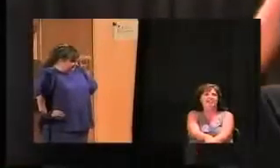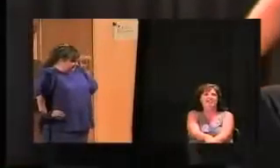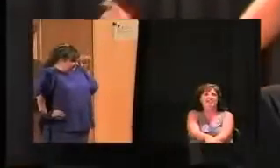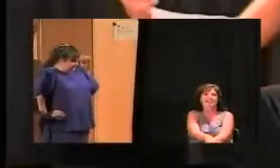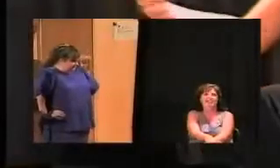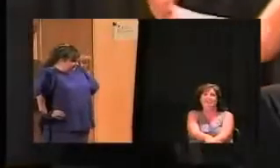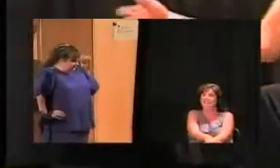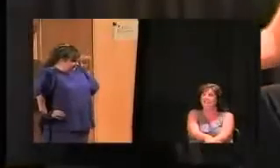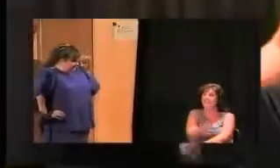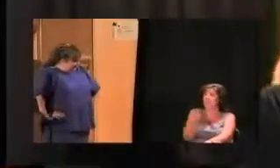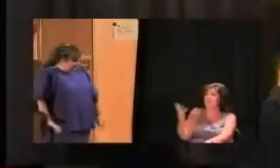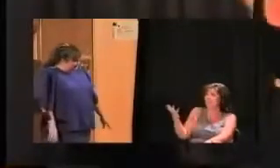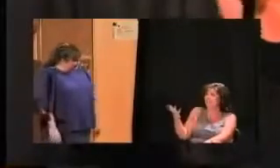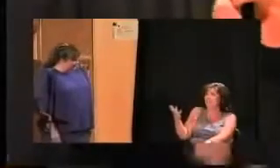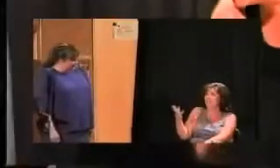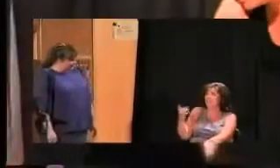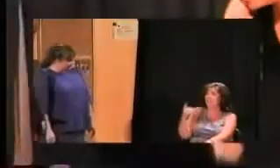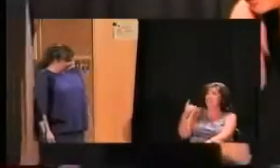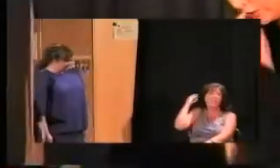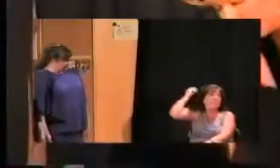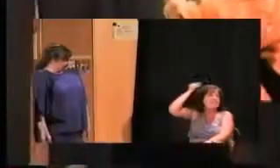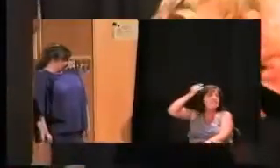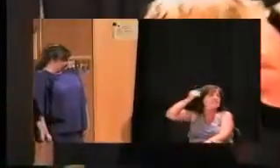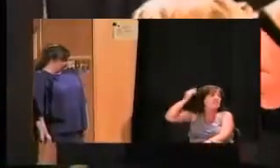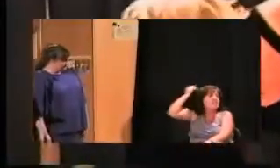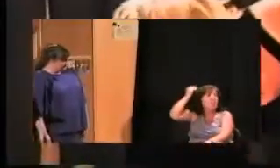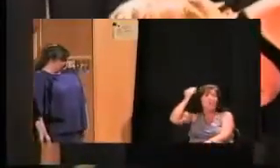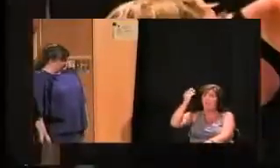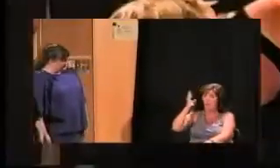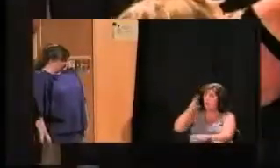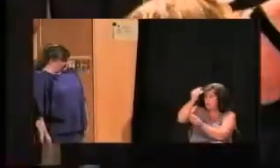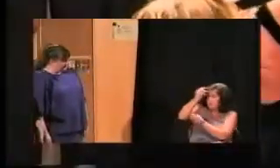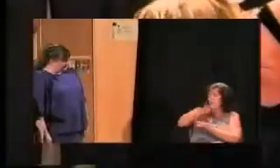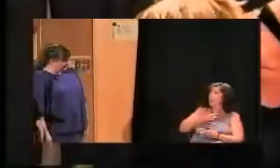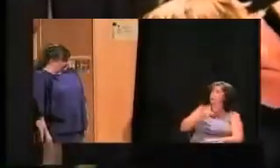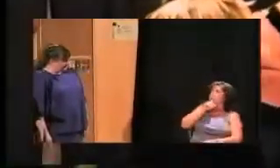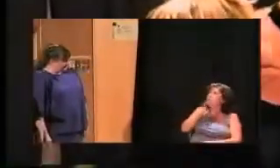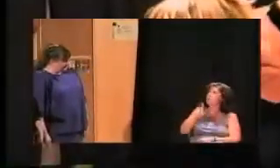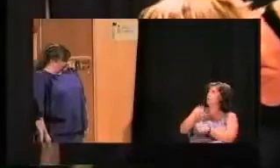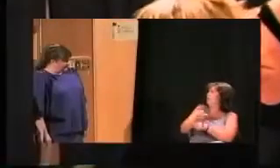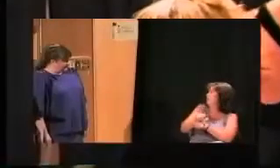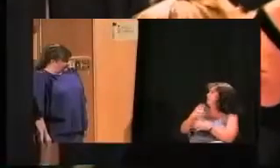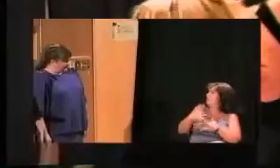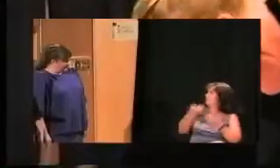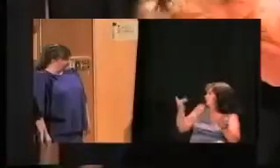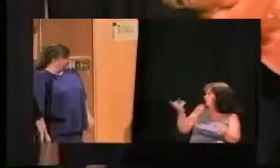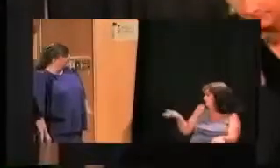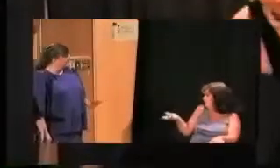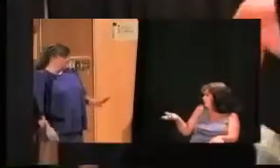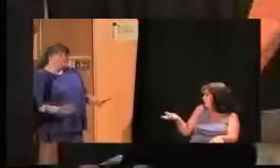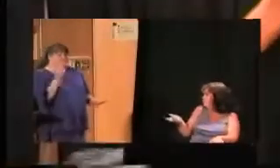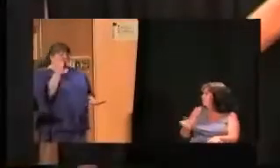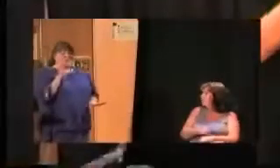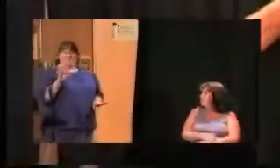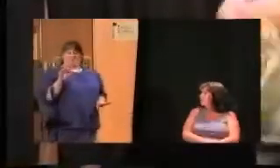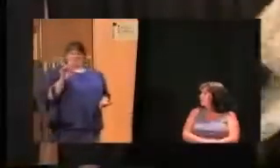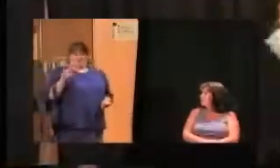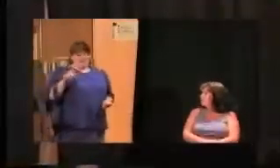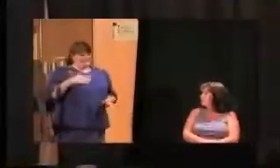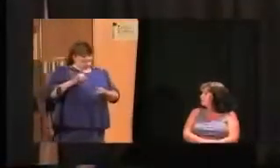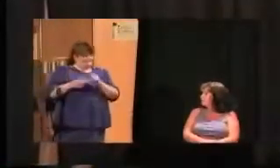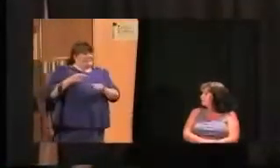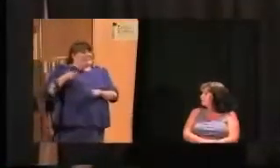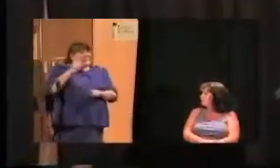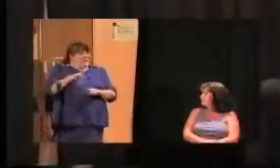Are you gonna tell me what's really wrong with you? All I know is that Frank would never think to pass wind in public. That